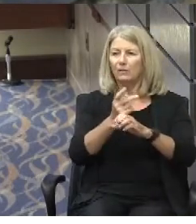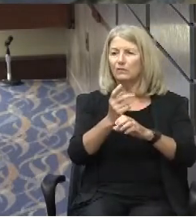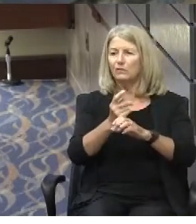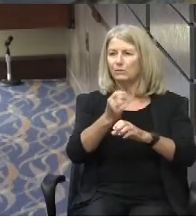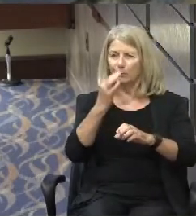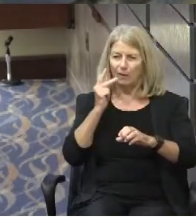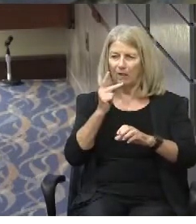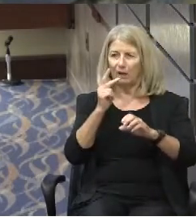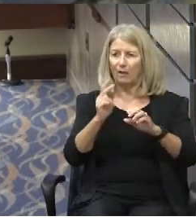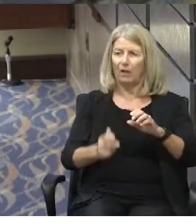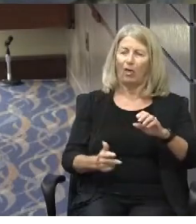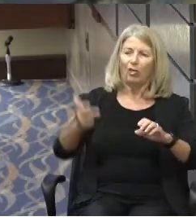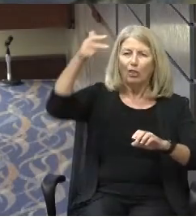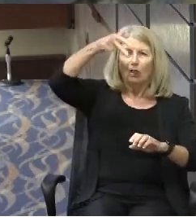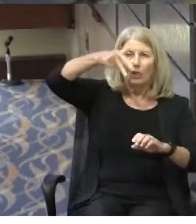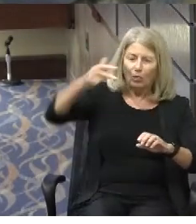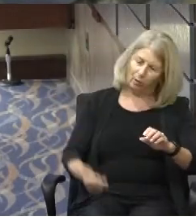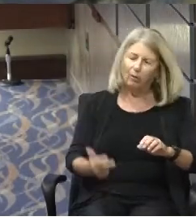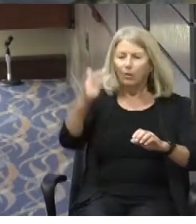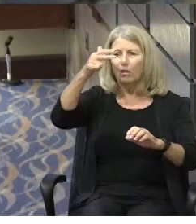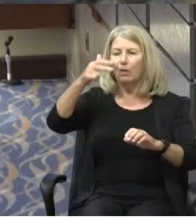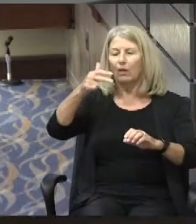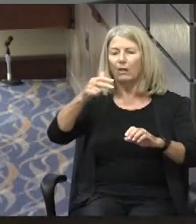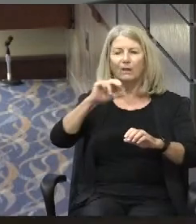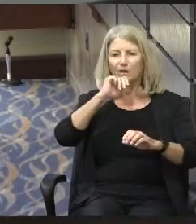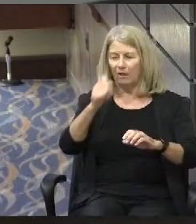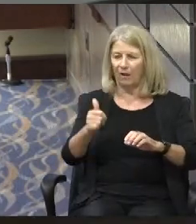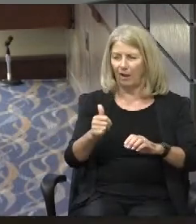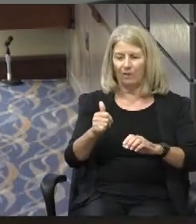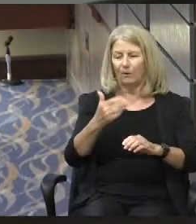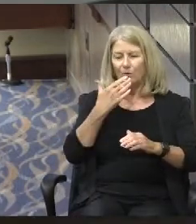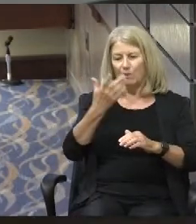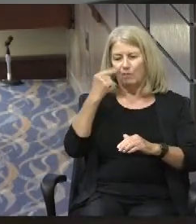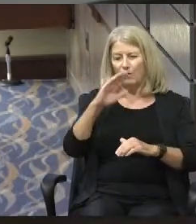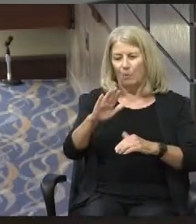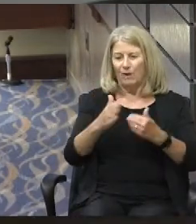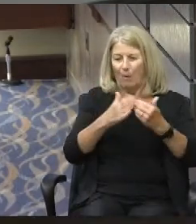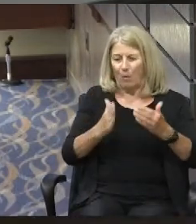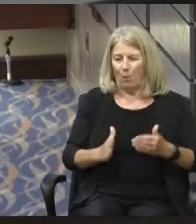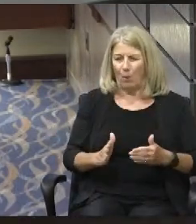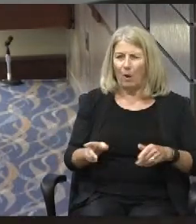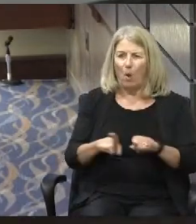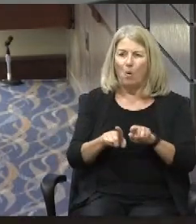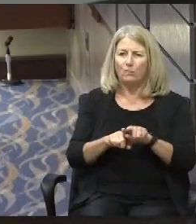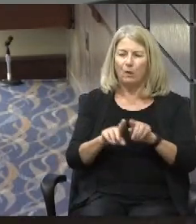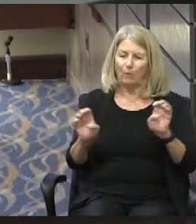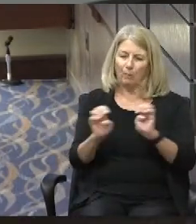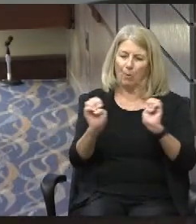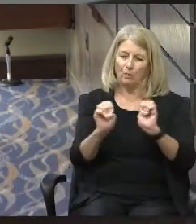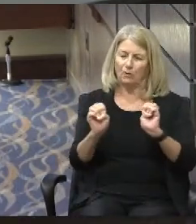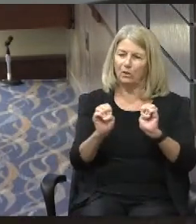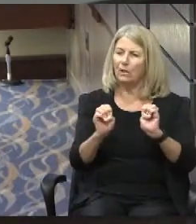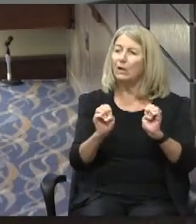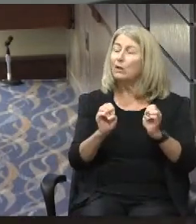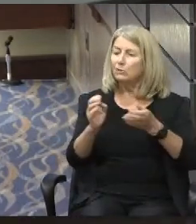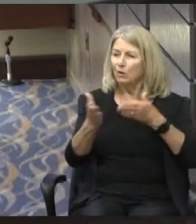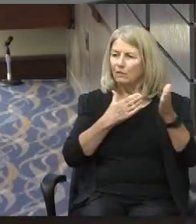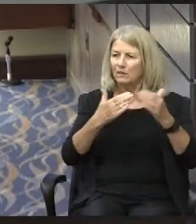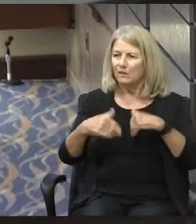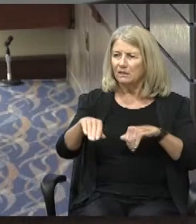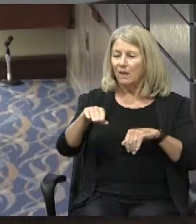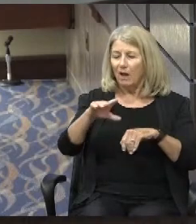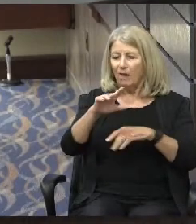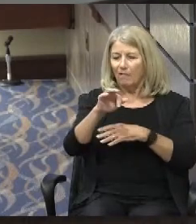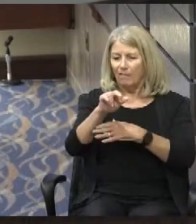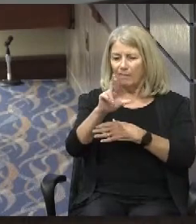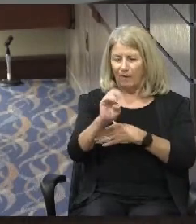really gets to be unpleasant to have in your neighborhood. And then there's also the, emergency services, the fire trucks and the police cars